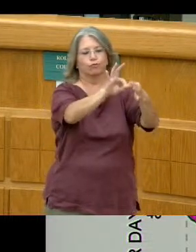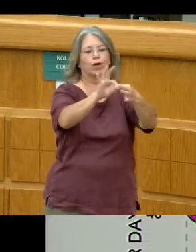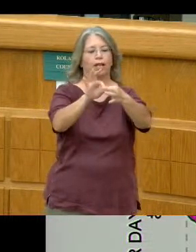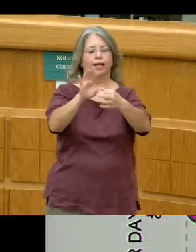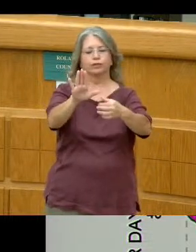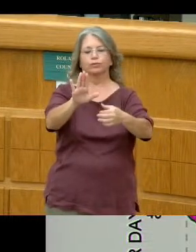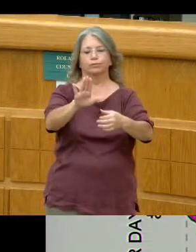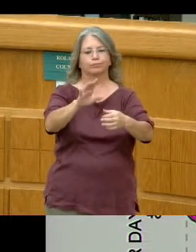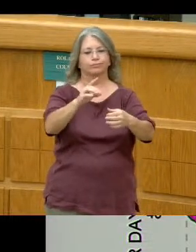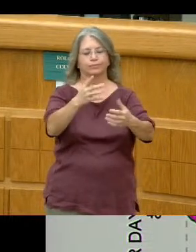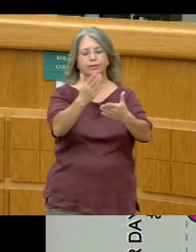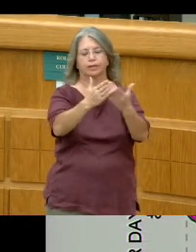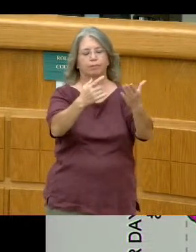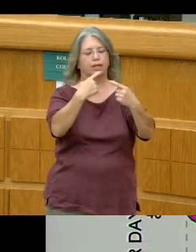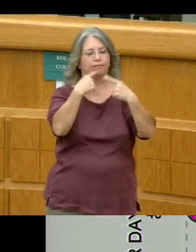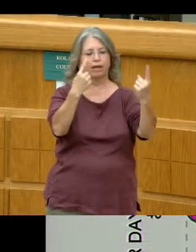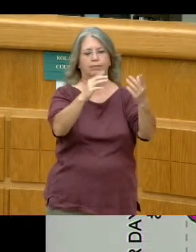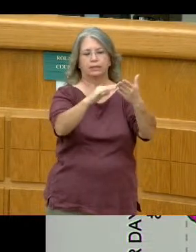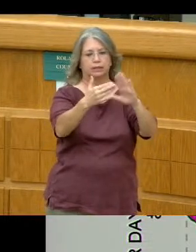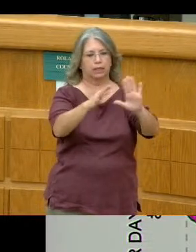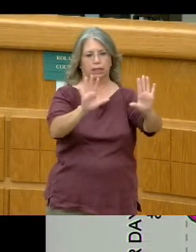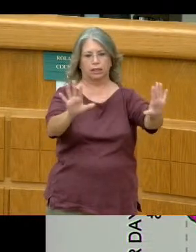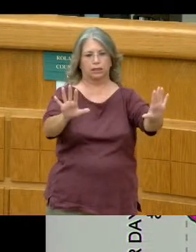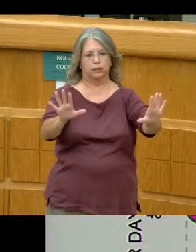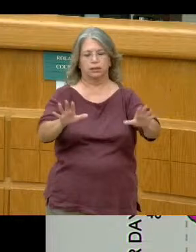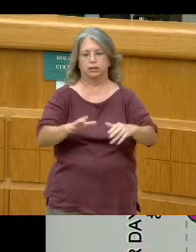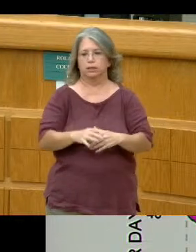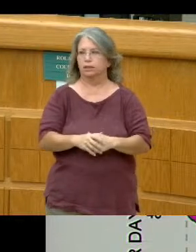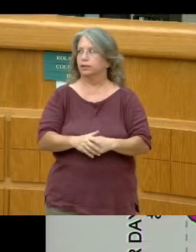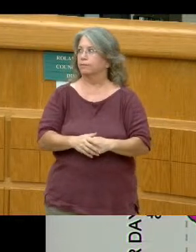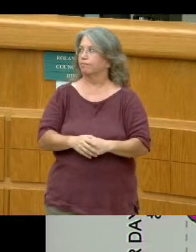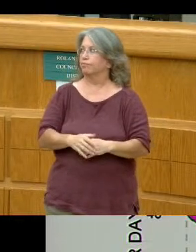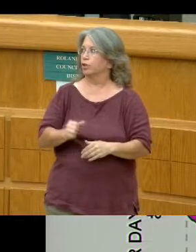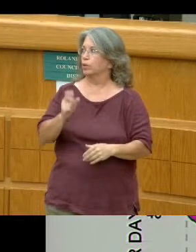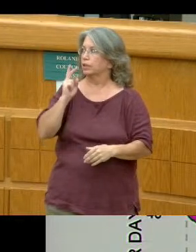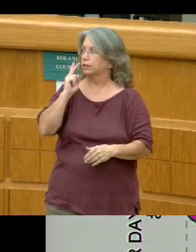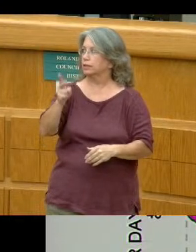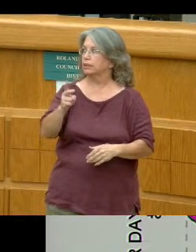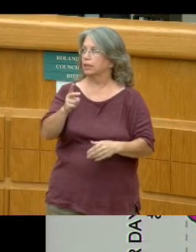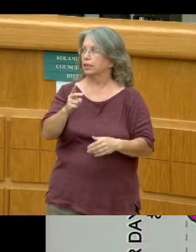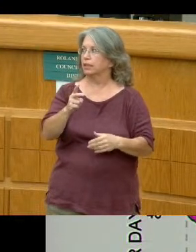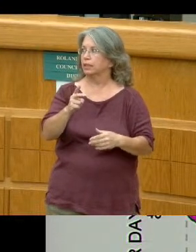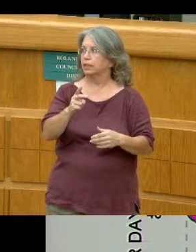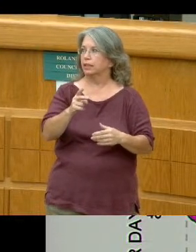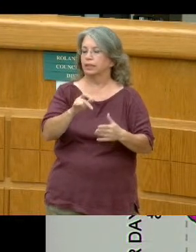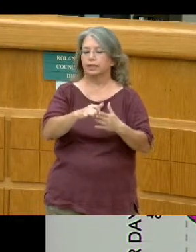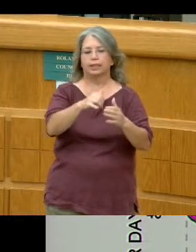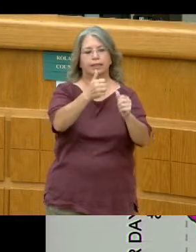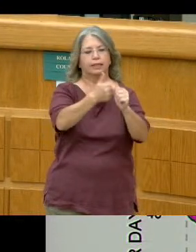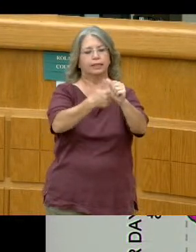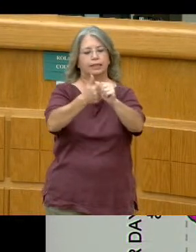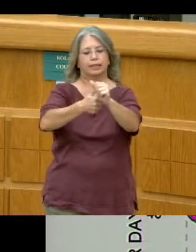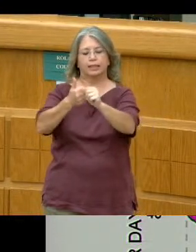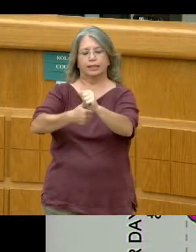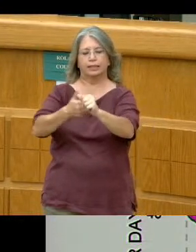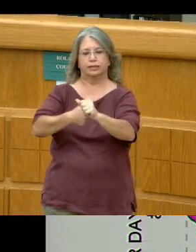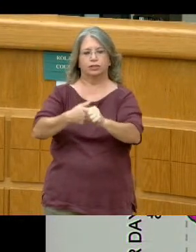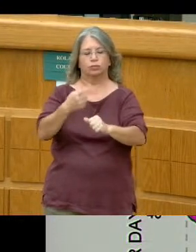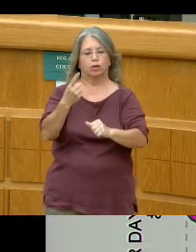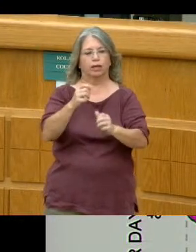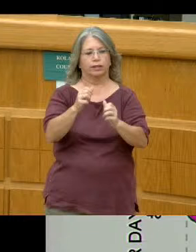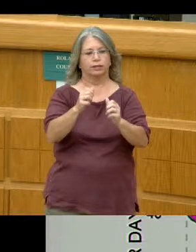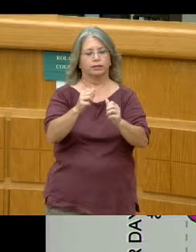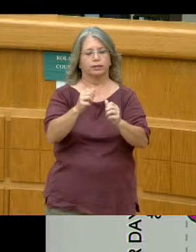occurs within that public health region, and you can see that every single one of these public health regions right now in terms of new cases per